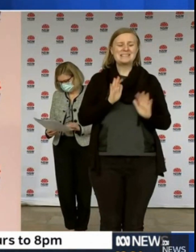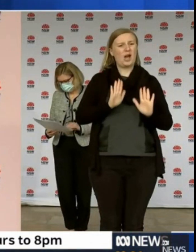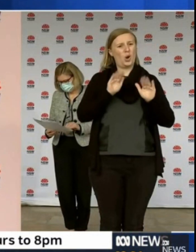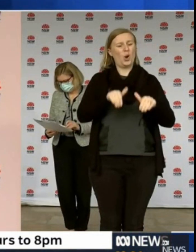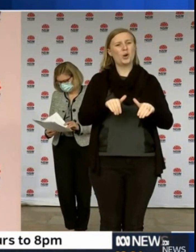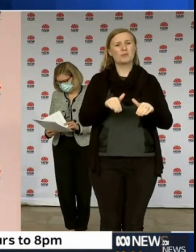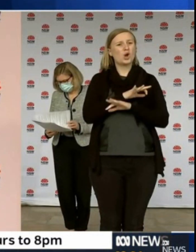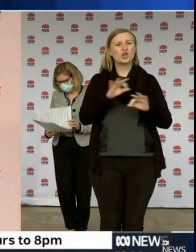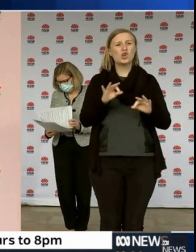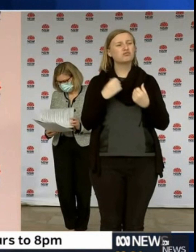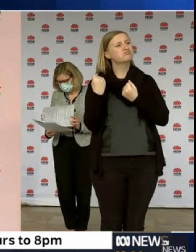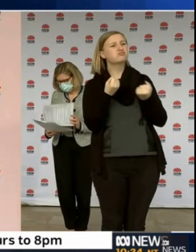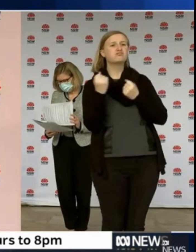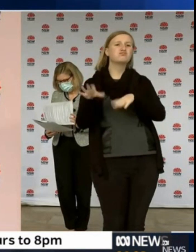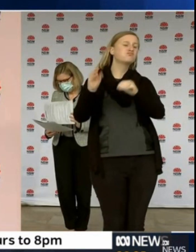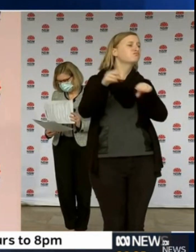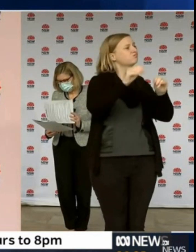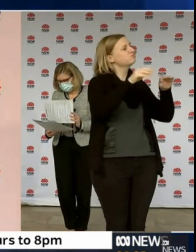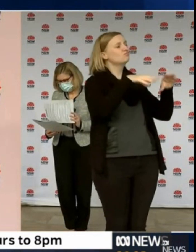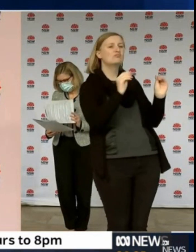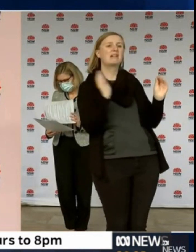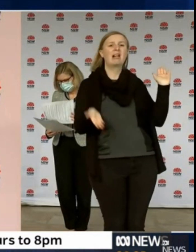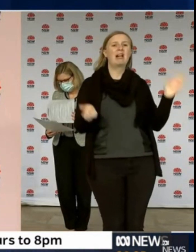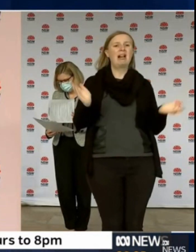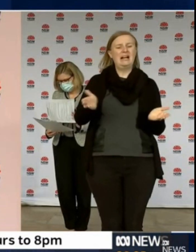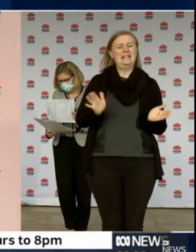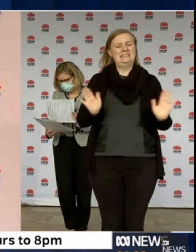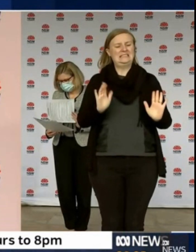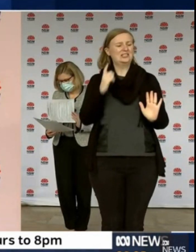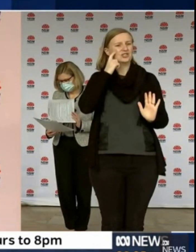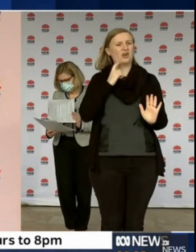please don't go around picking up things or delivering things